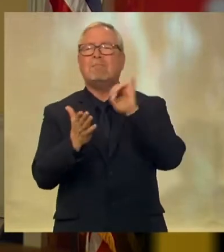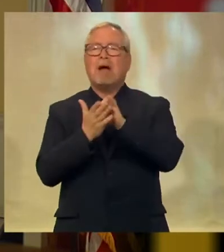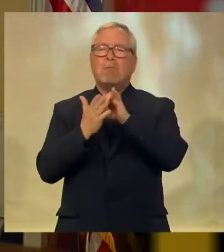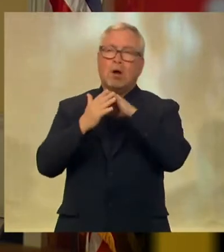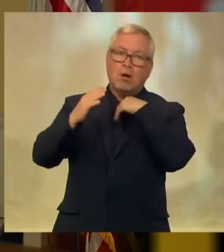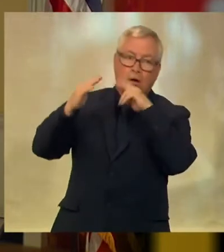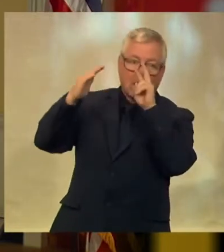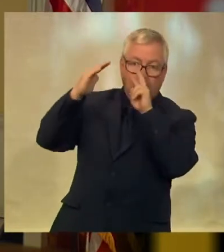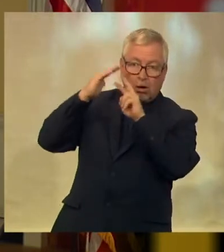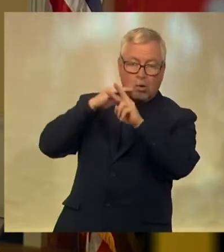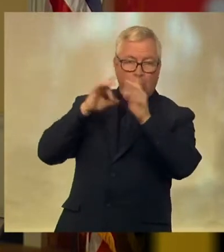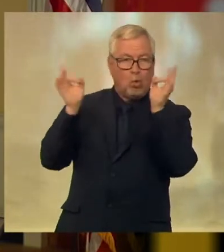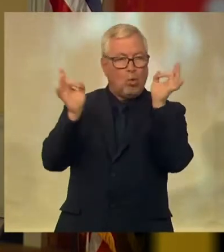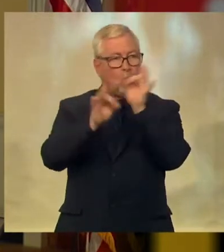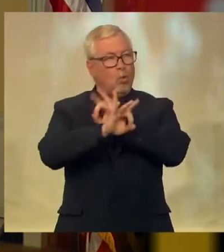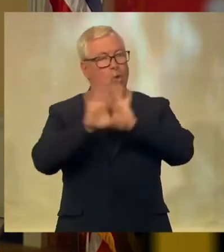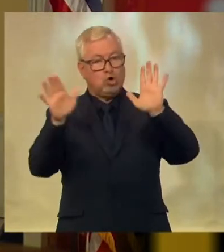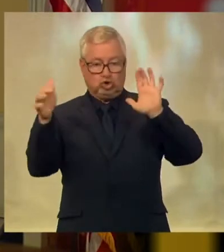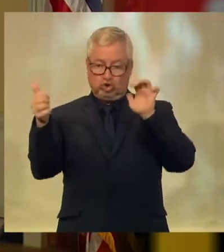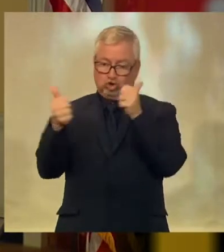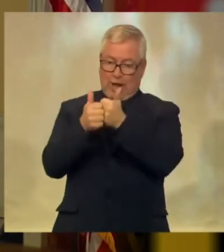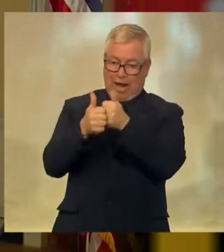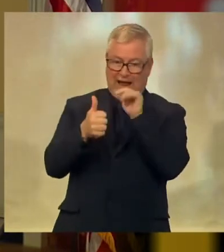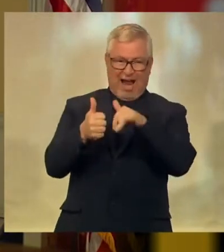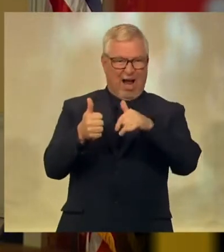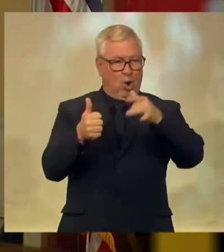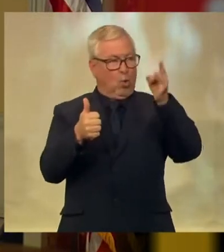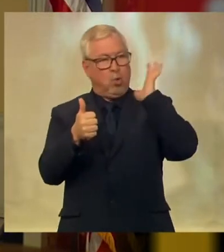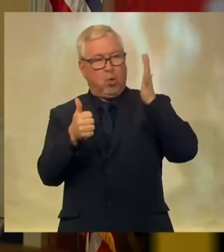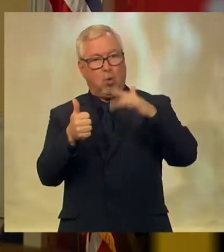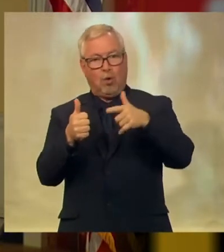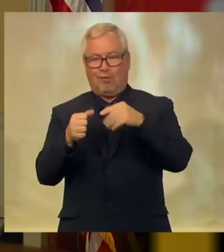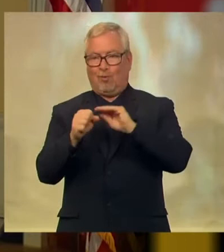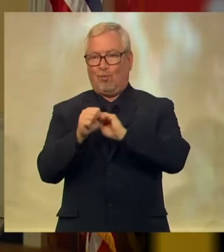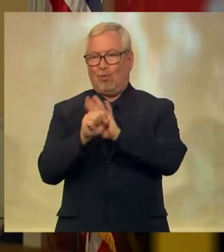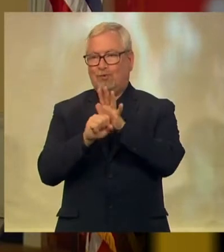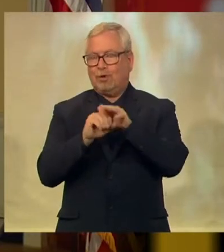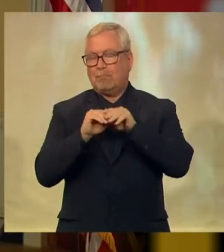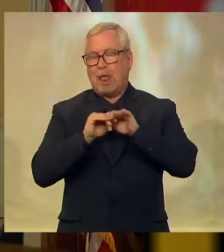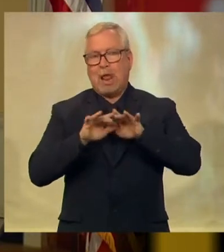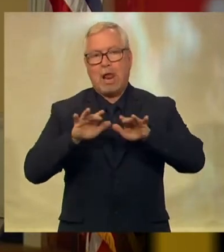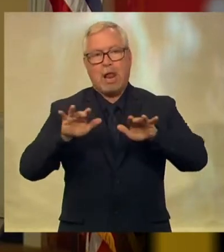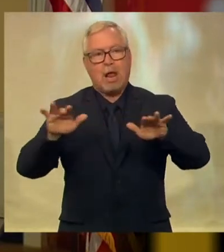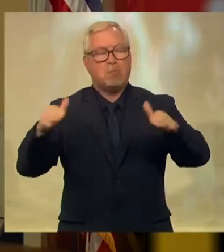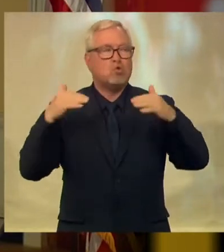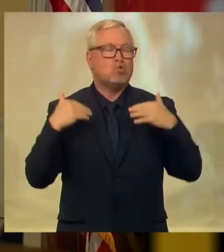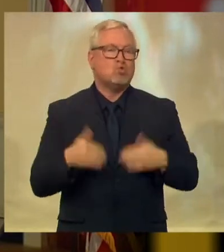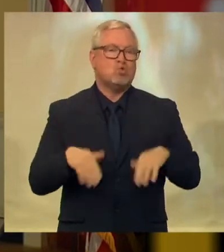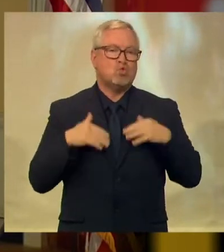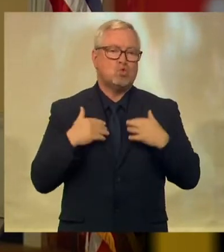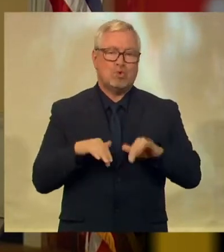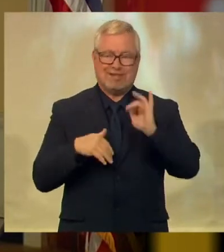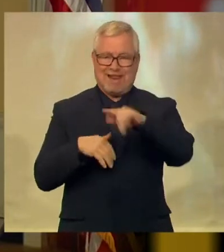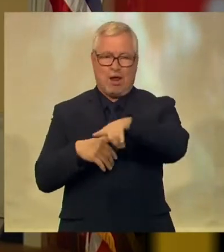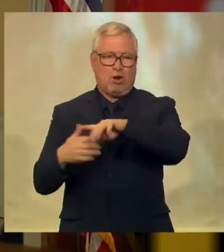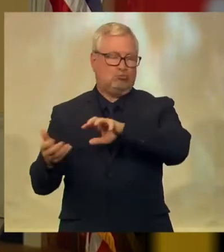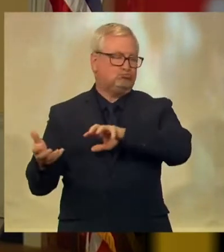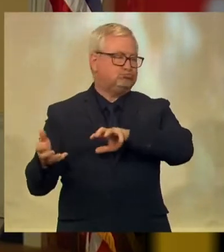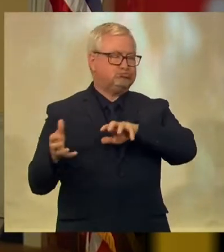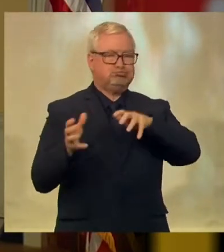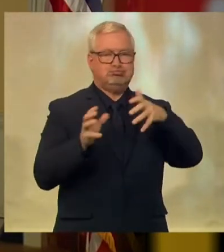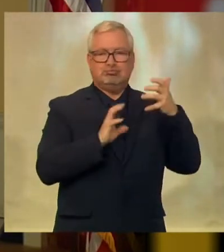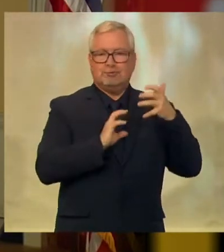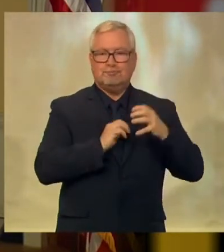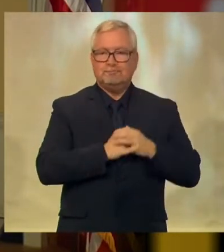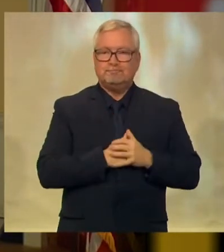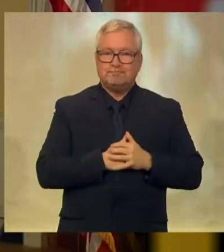tested by a once-in-a-century global pandemic and the unprecedented turmoil it has caused. The lives